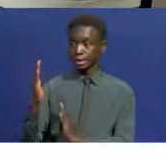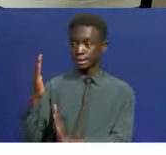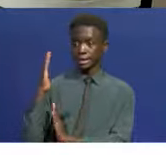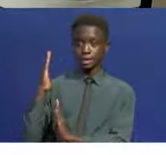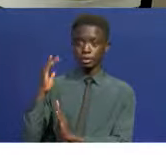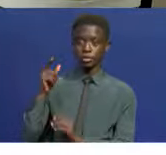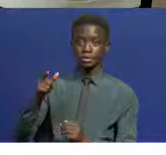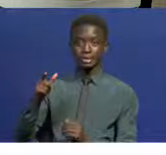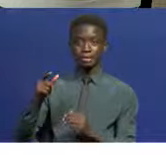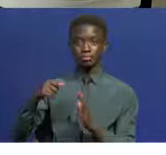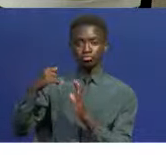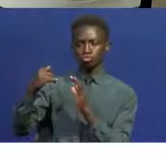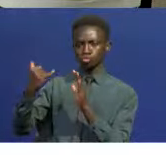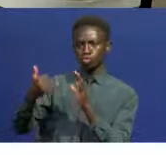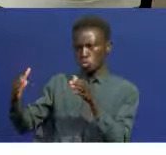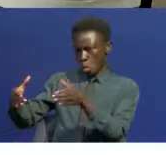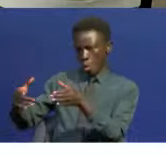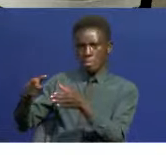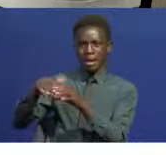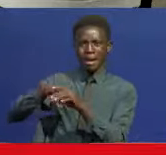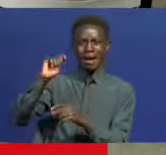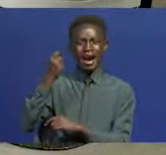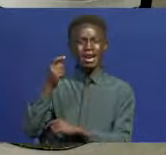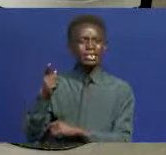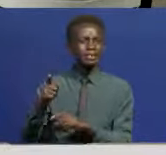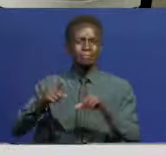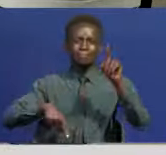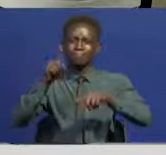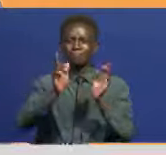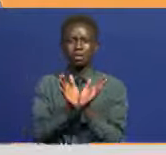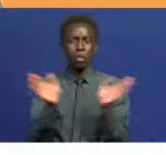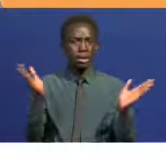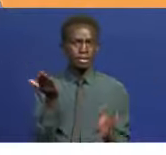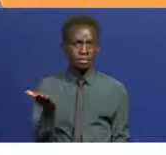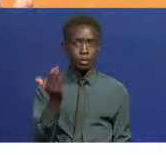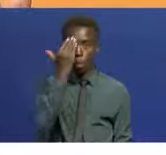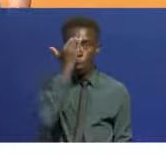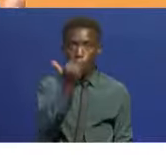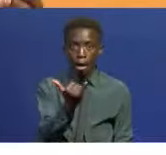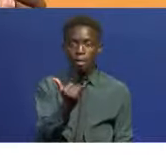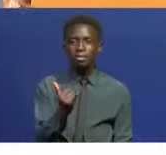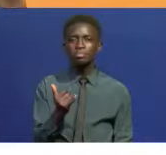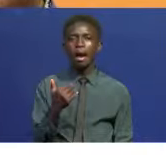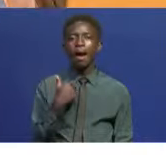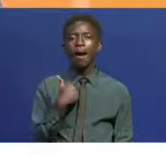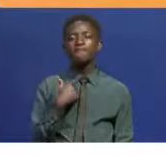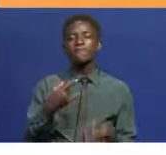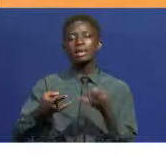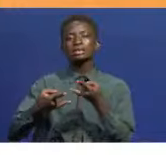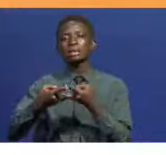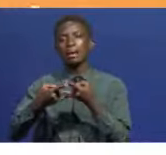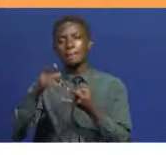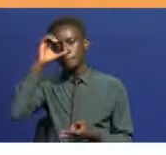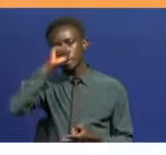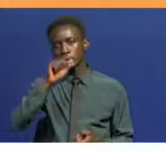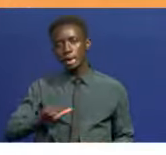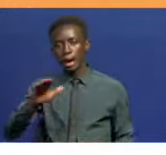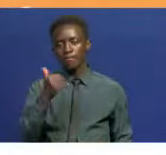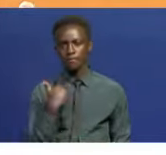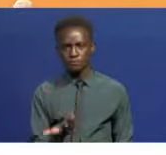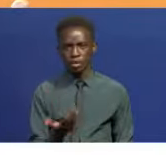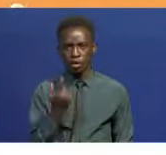dynamic. Private security industry. Why is it dynamic? Because there was a gap. If you look at the ratio of policemen to the